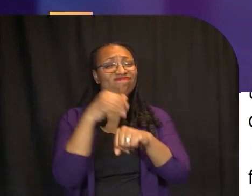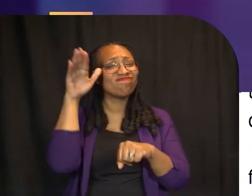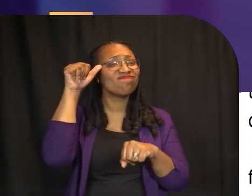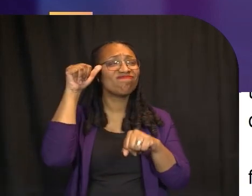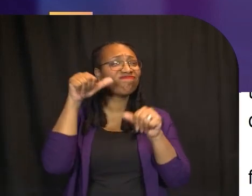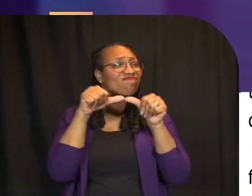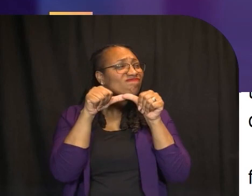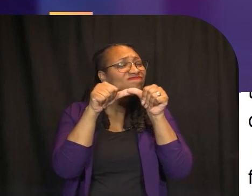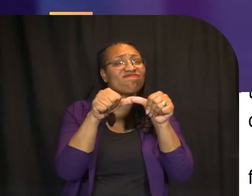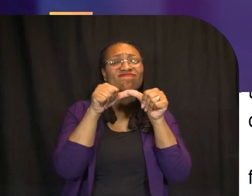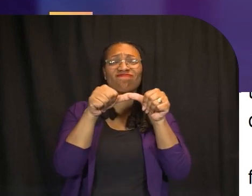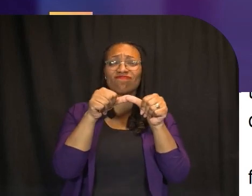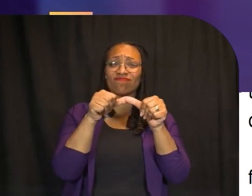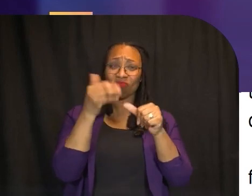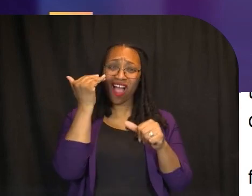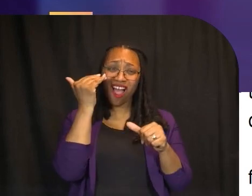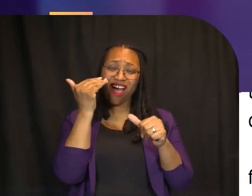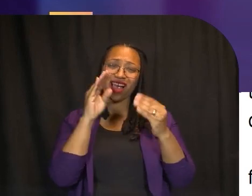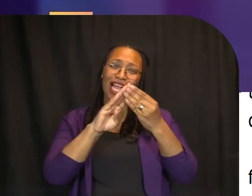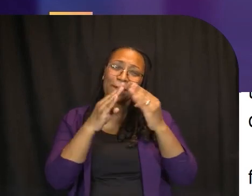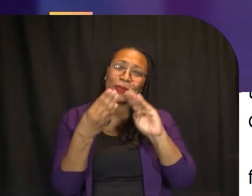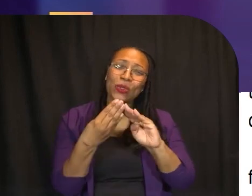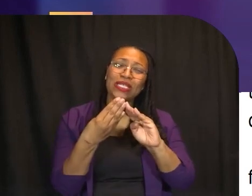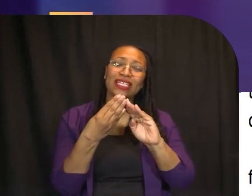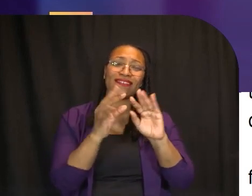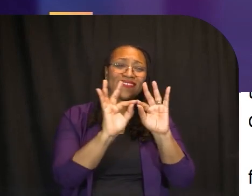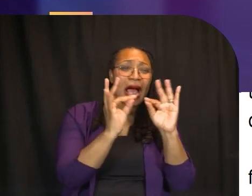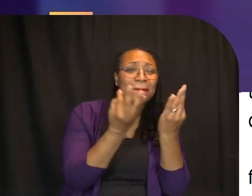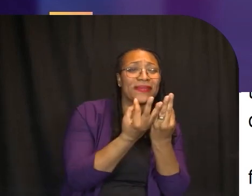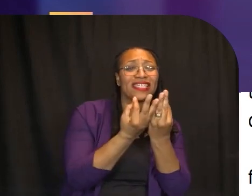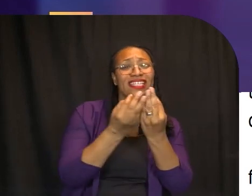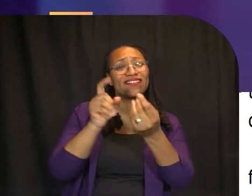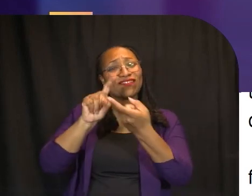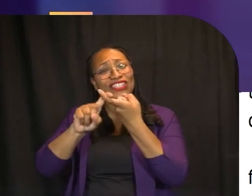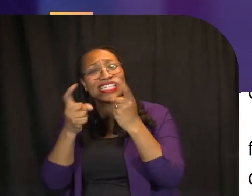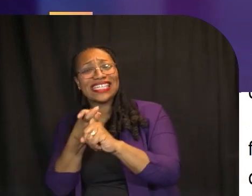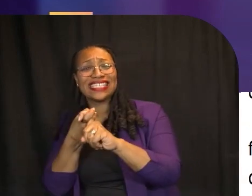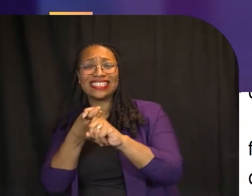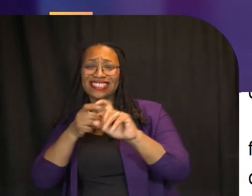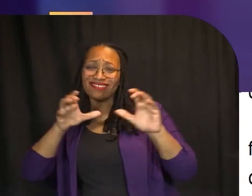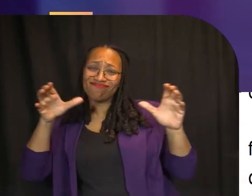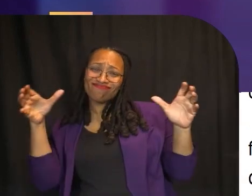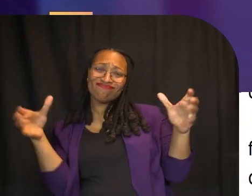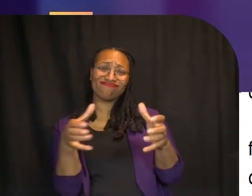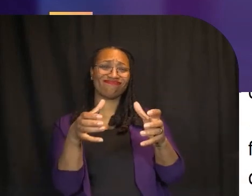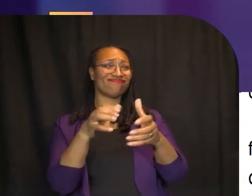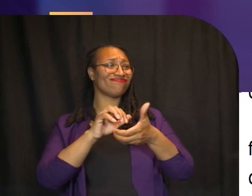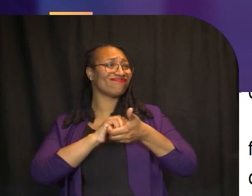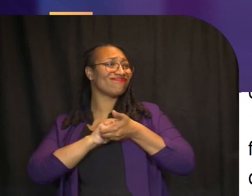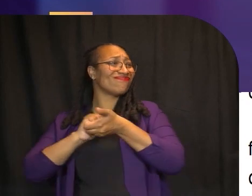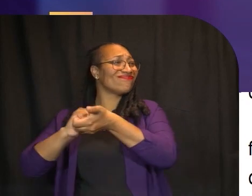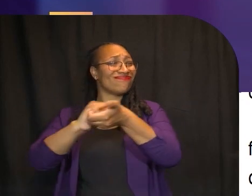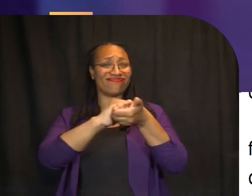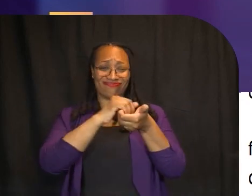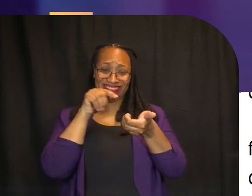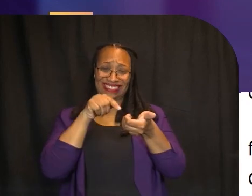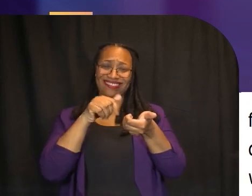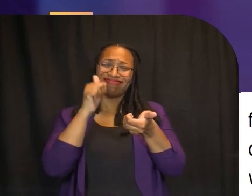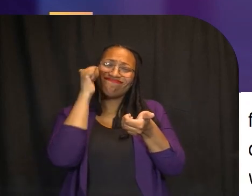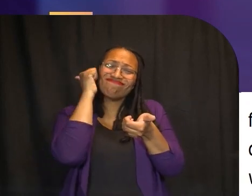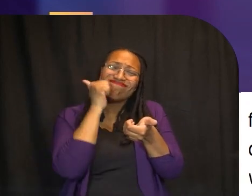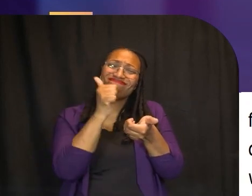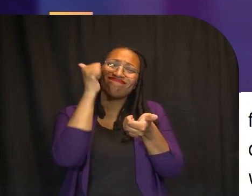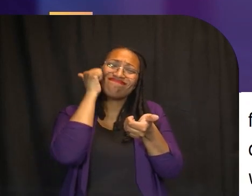to the disability community. Every day, AAPD works in the hopes that those who are newly joining our community, whether they are living